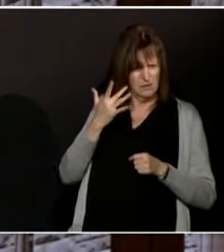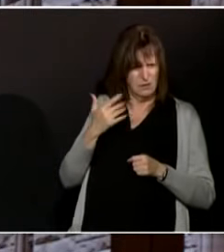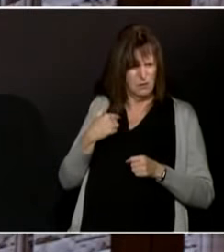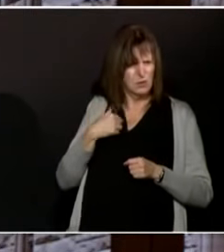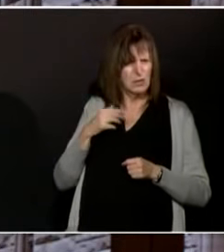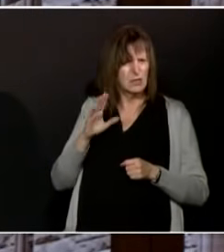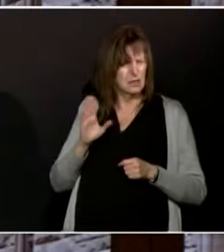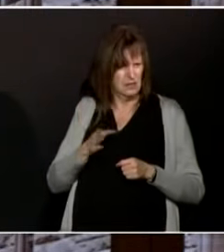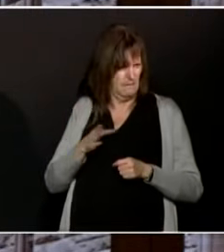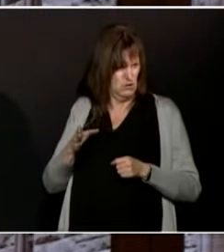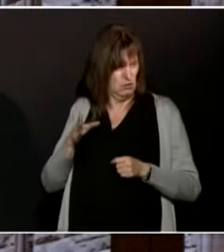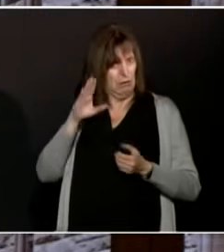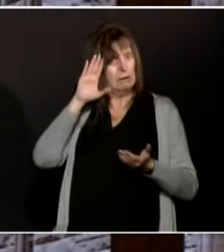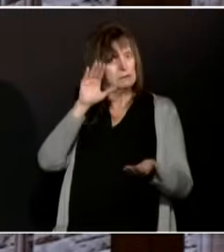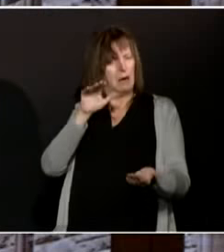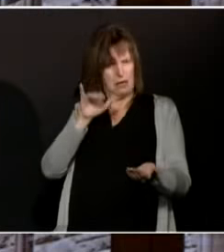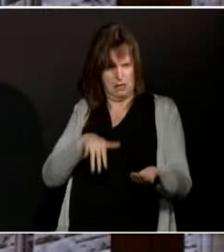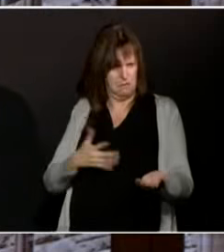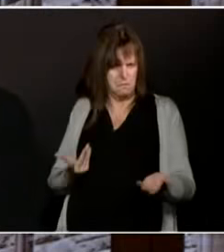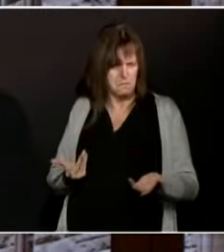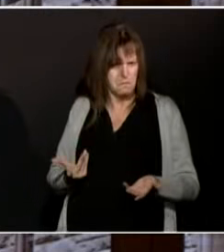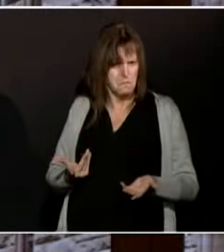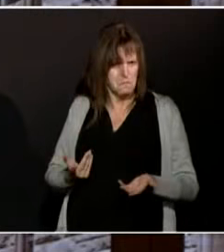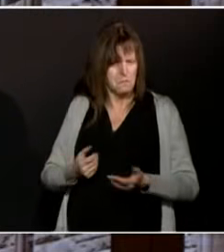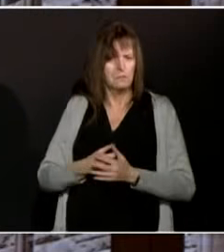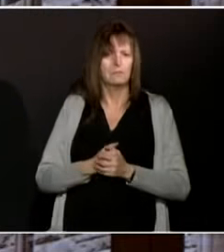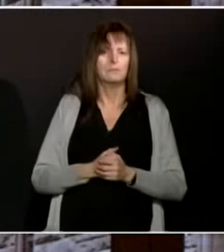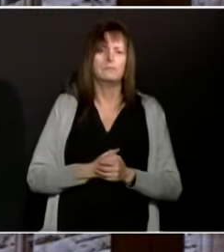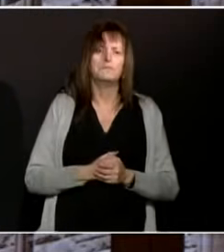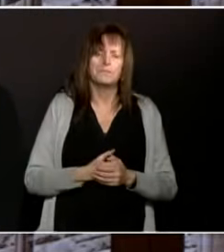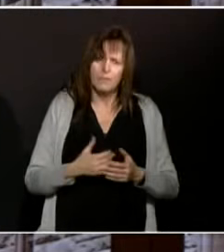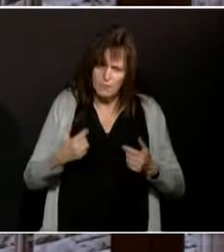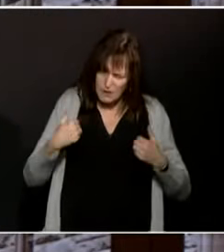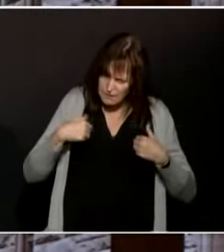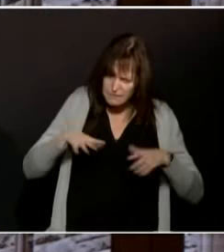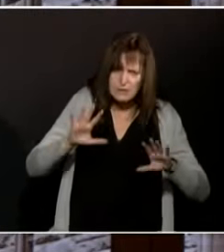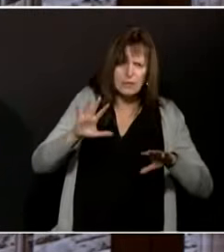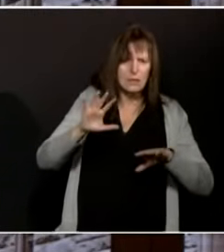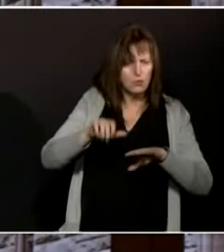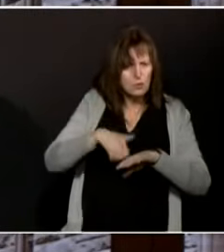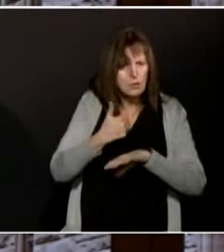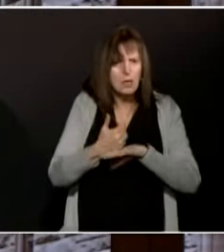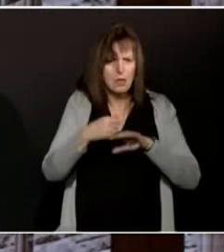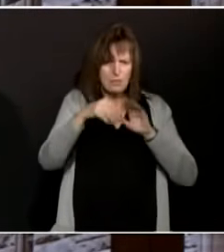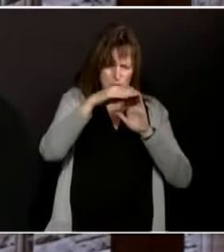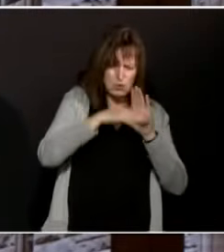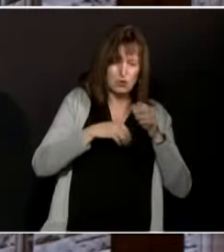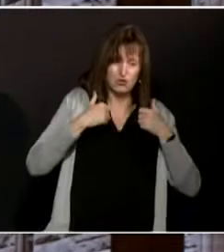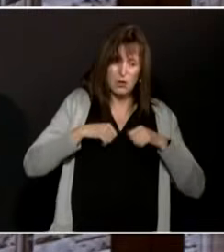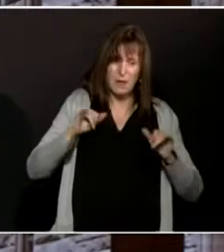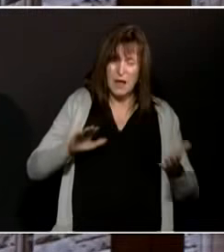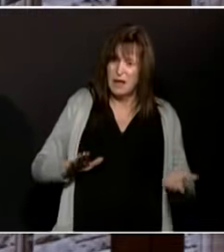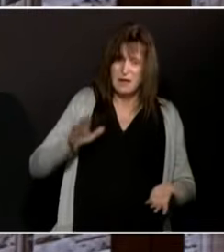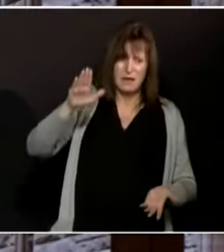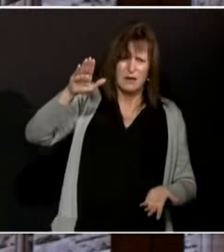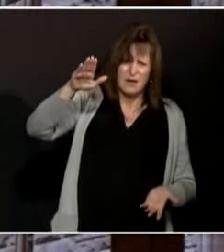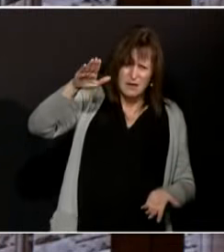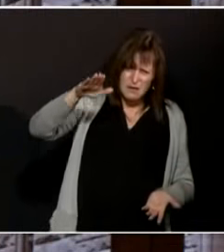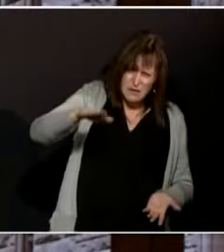higher than what we have now. We have done various steps along the way to keep bending the curve down in the face of new